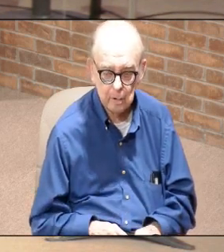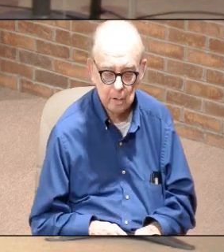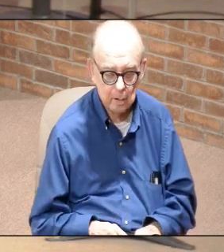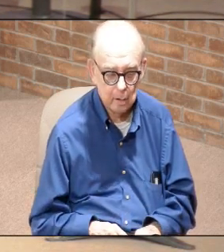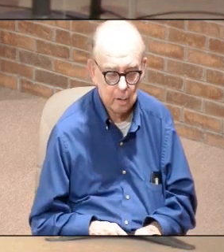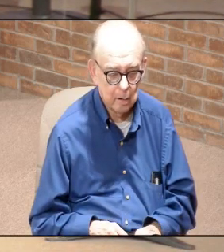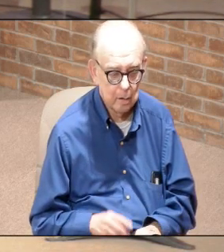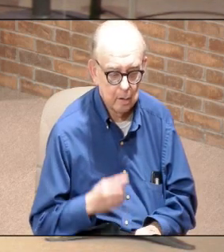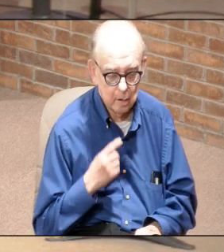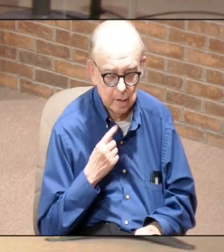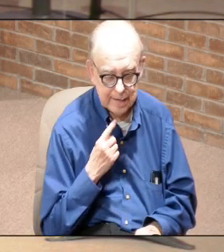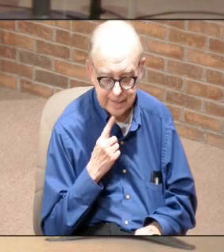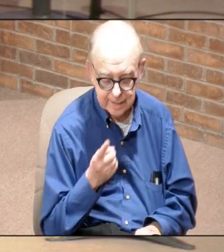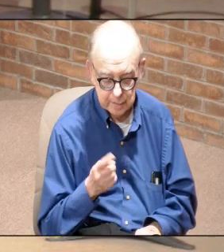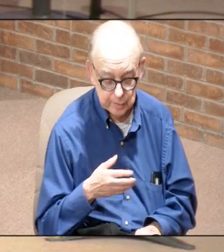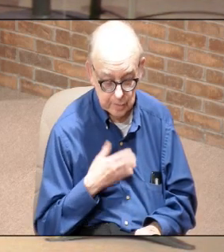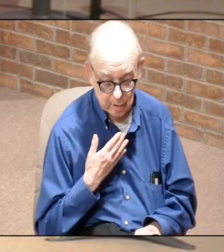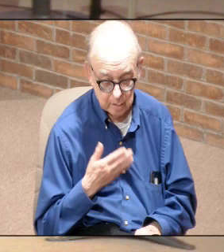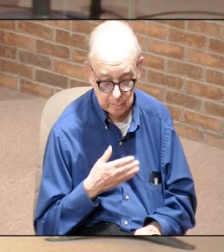He said he was young.